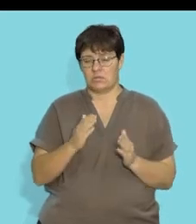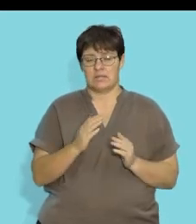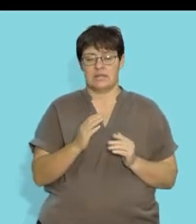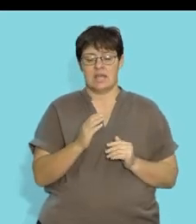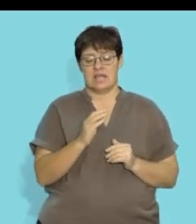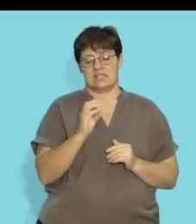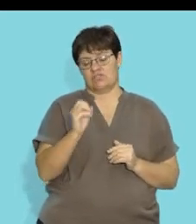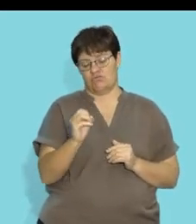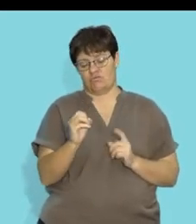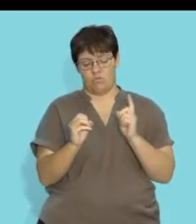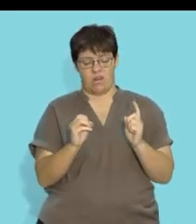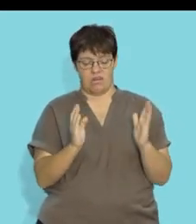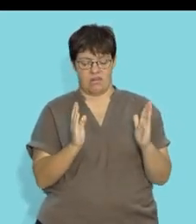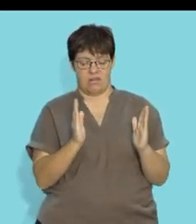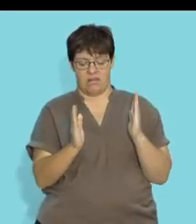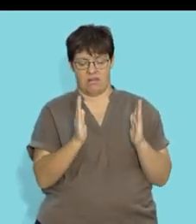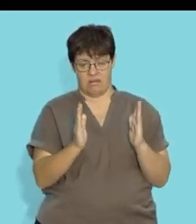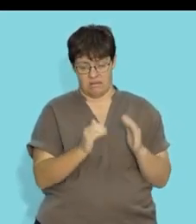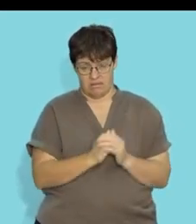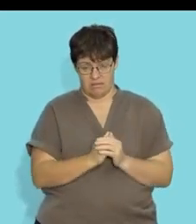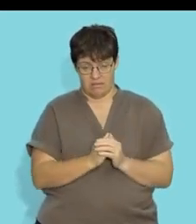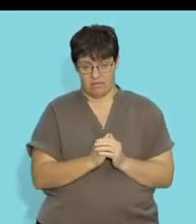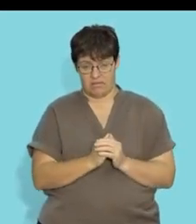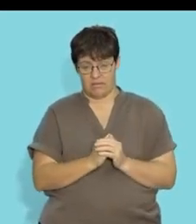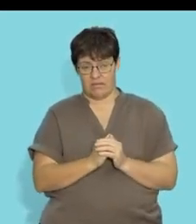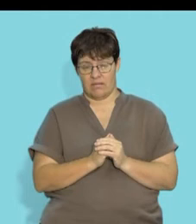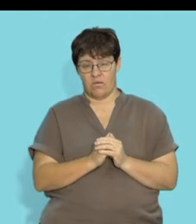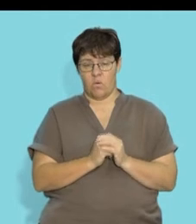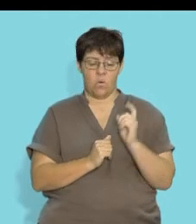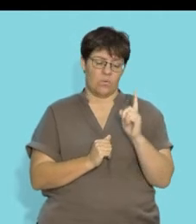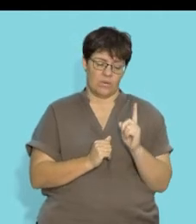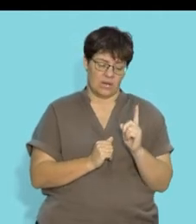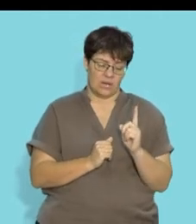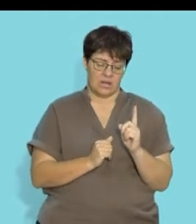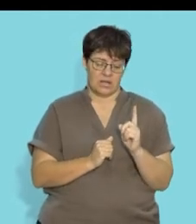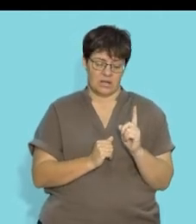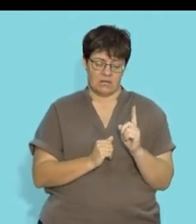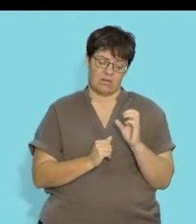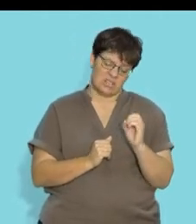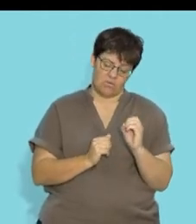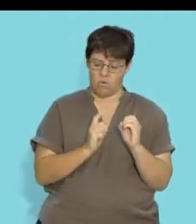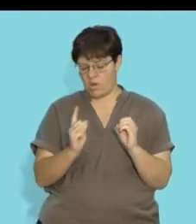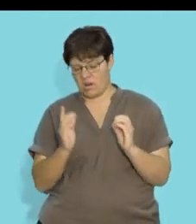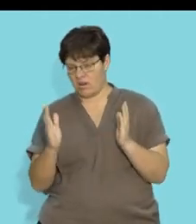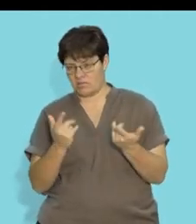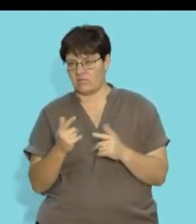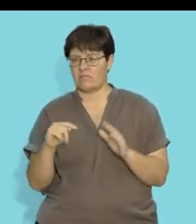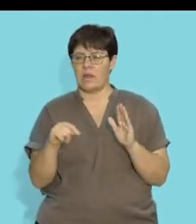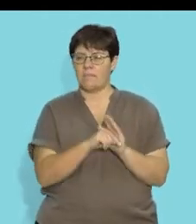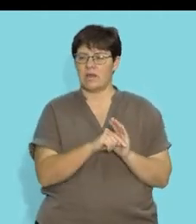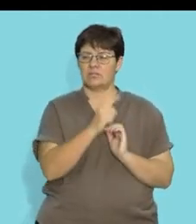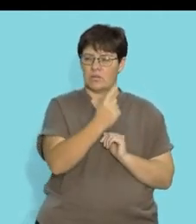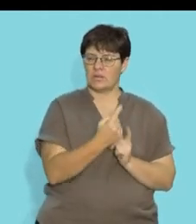0 and 1. Same concept. If I substitute minus 1 there, this will give me